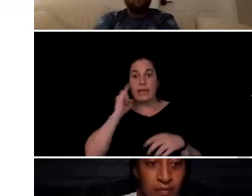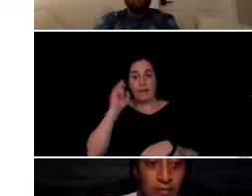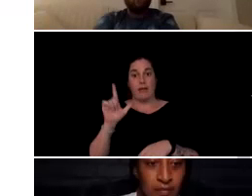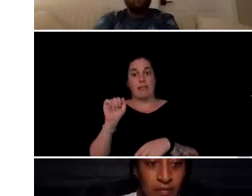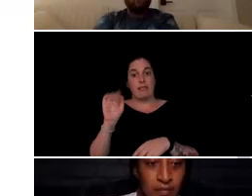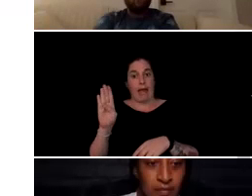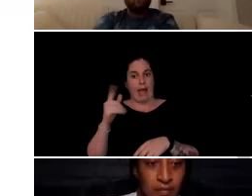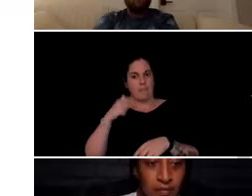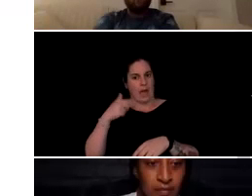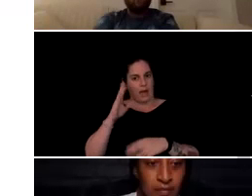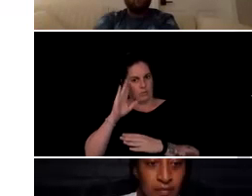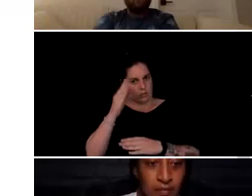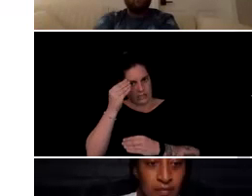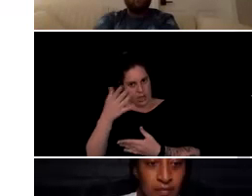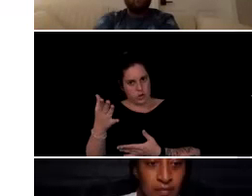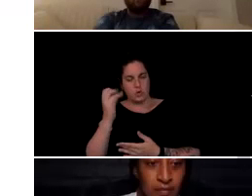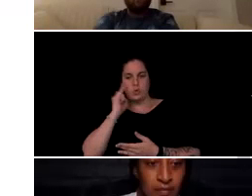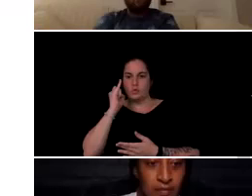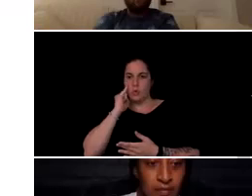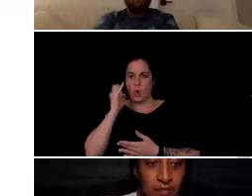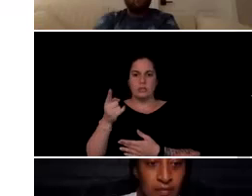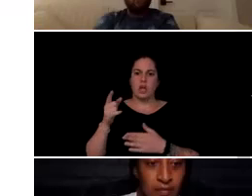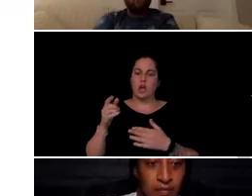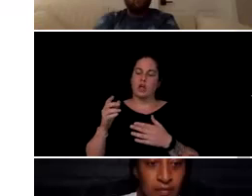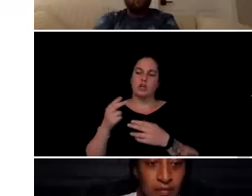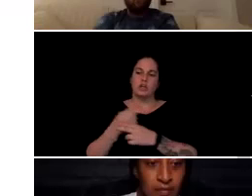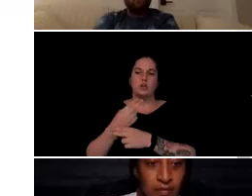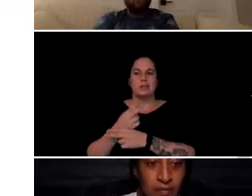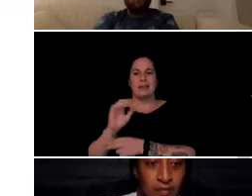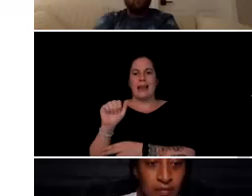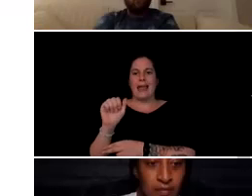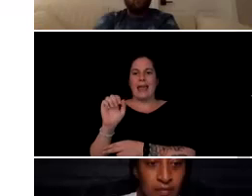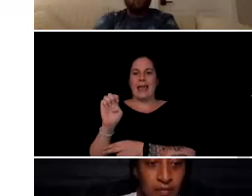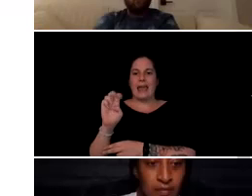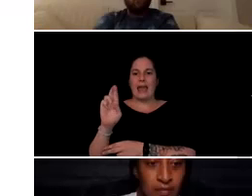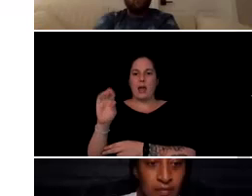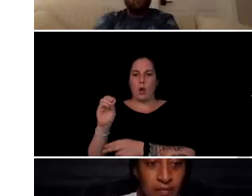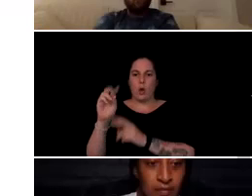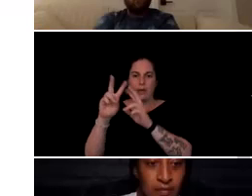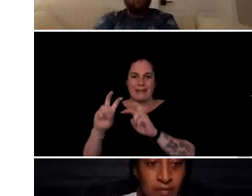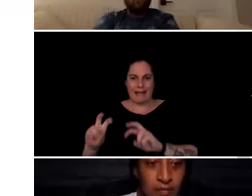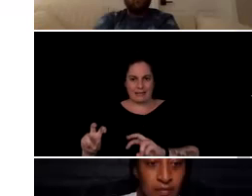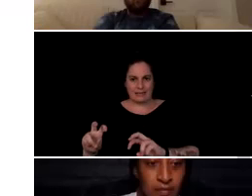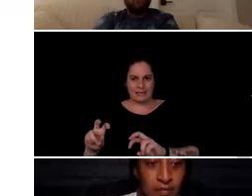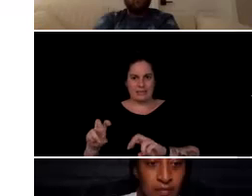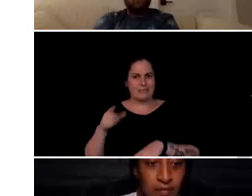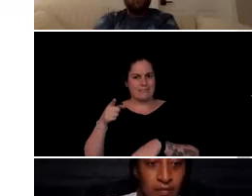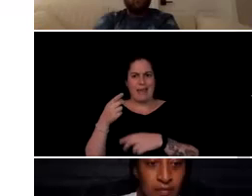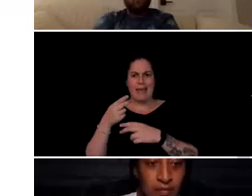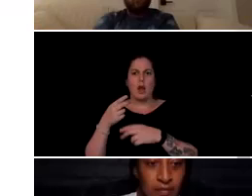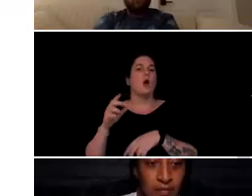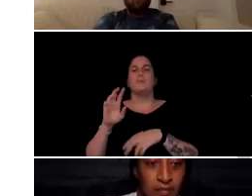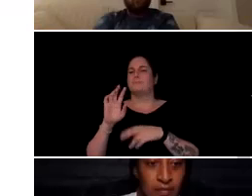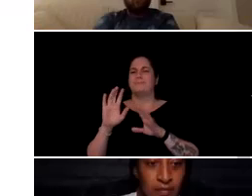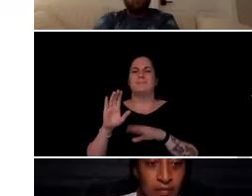I would say, suppose they're doing an error analysis of some sort, and they're using percent error just the way you